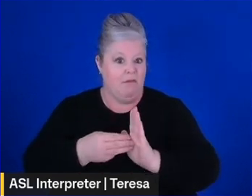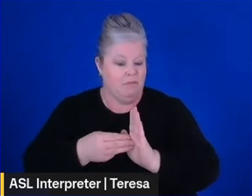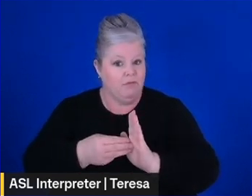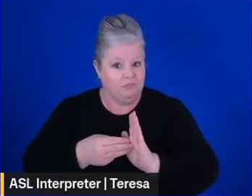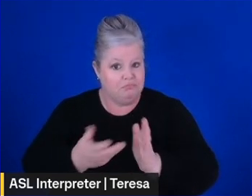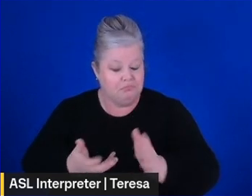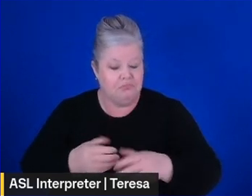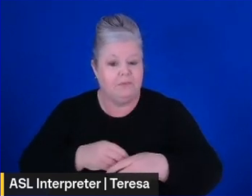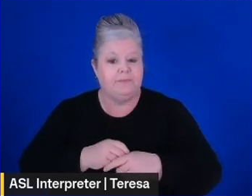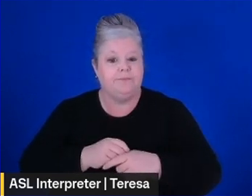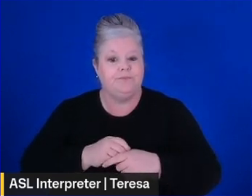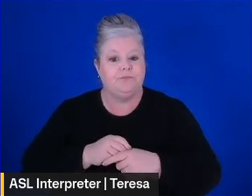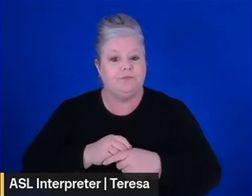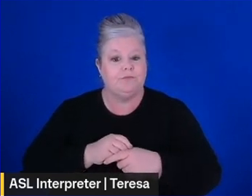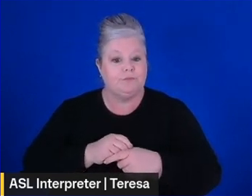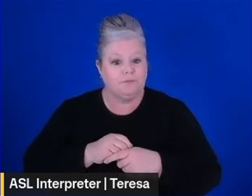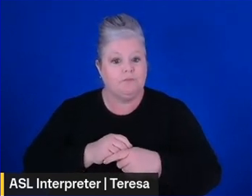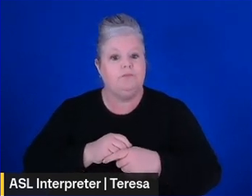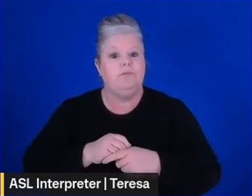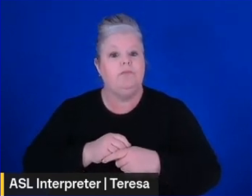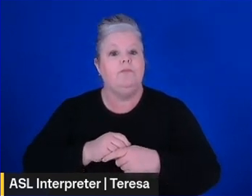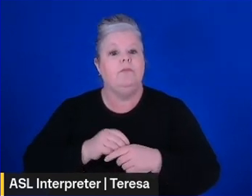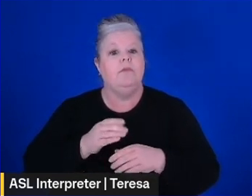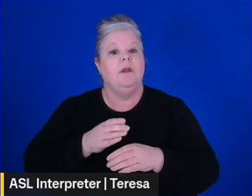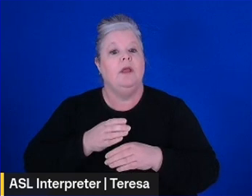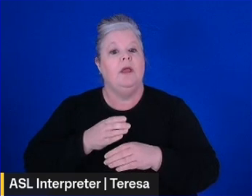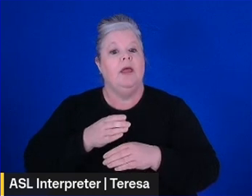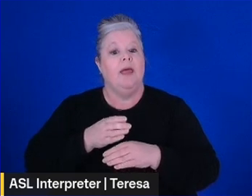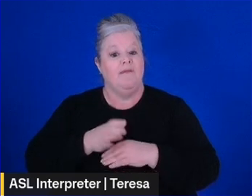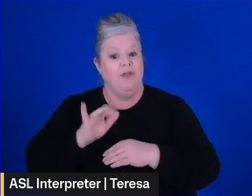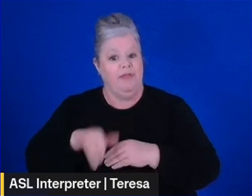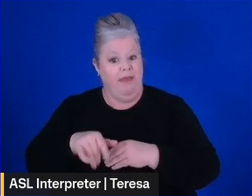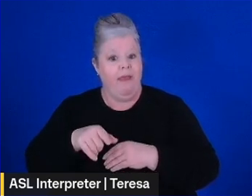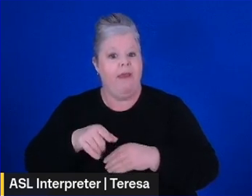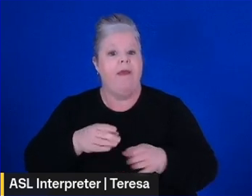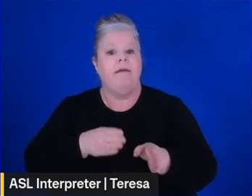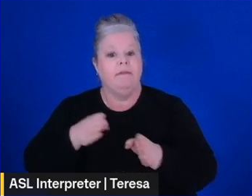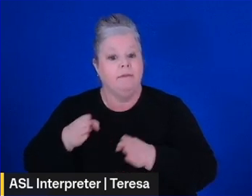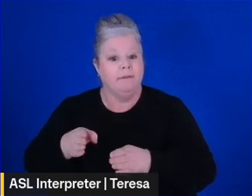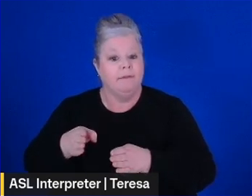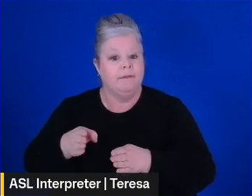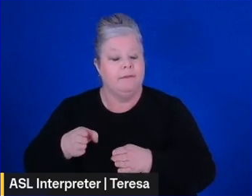and after that, you have to go to the